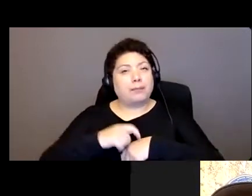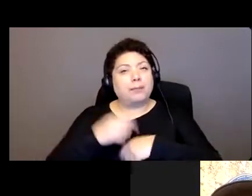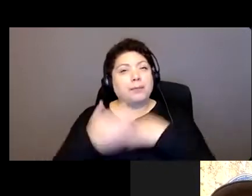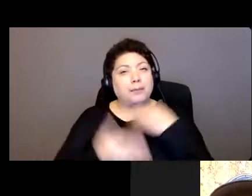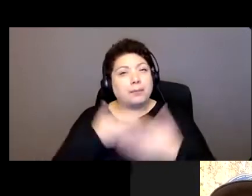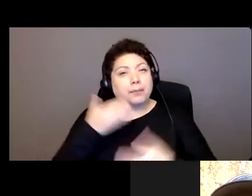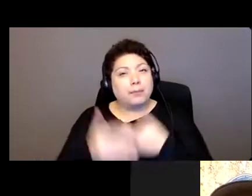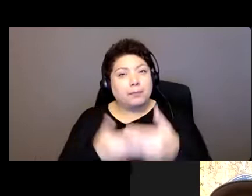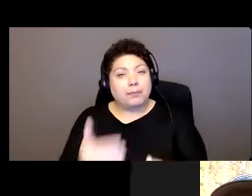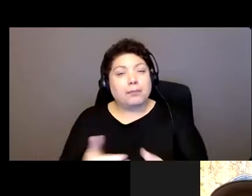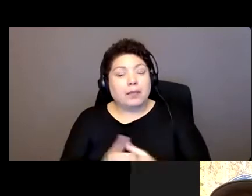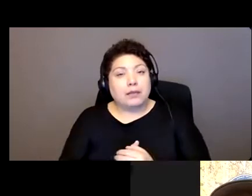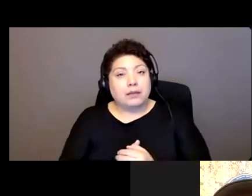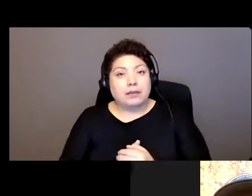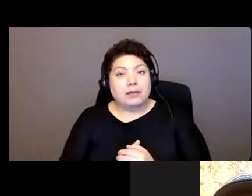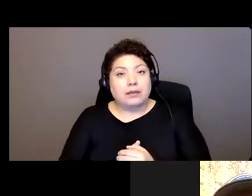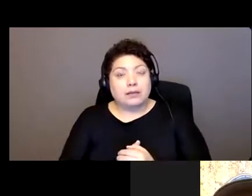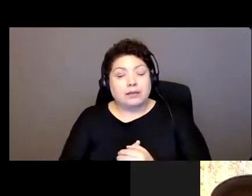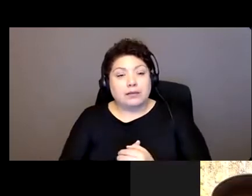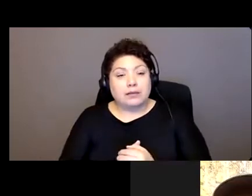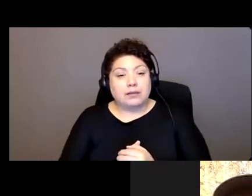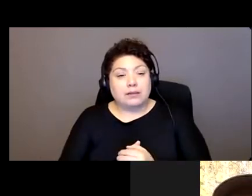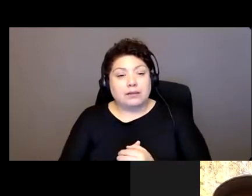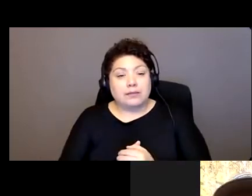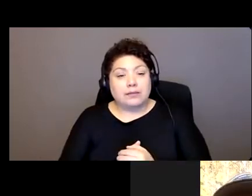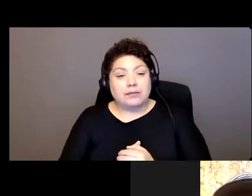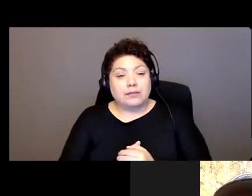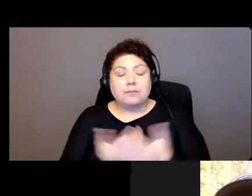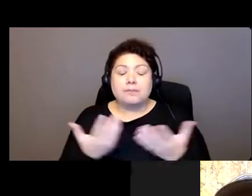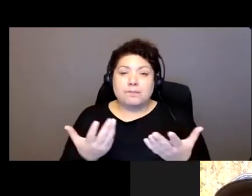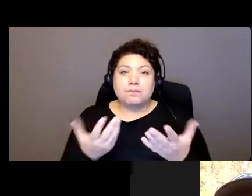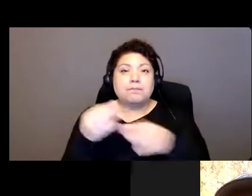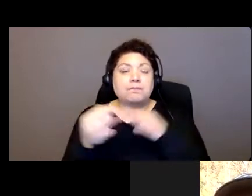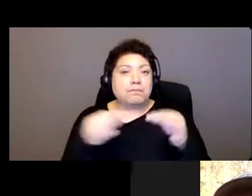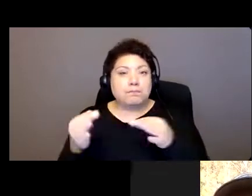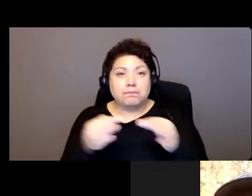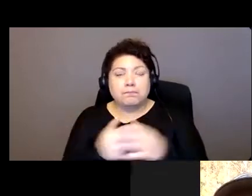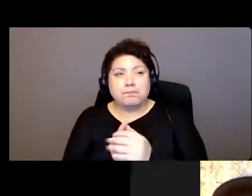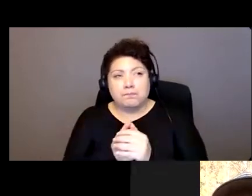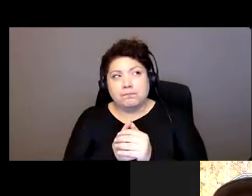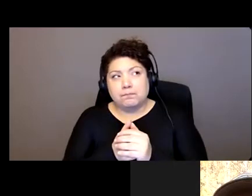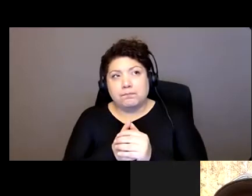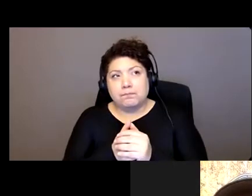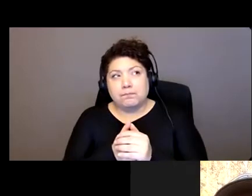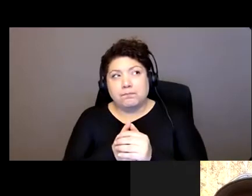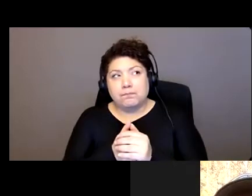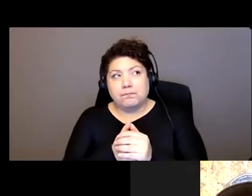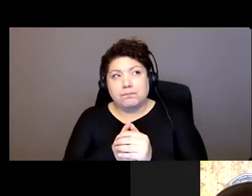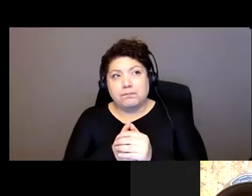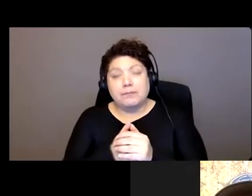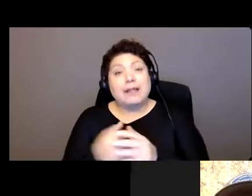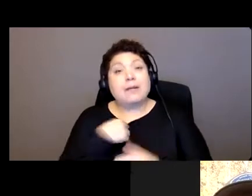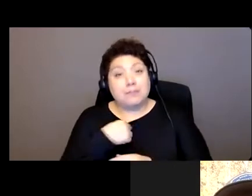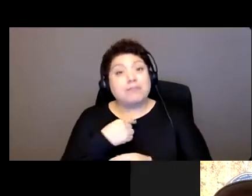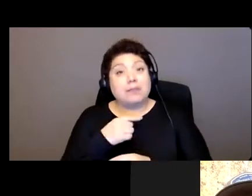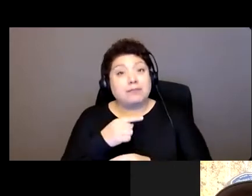I would I yeah. So let me put it this way. Um, I'm also a foster